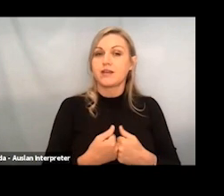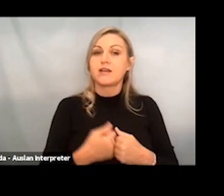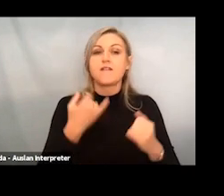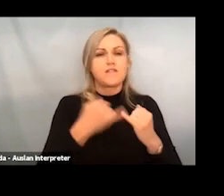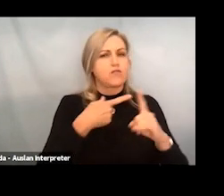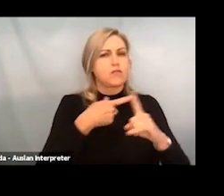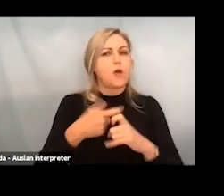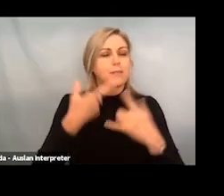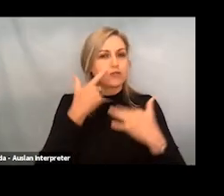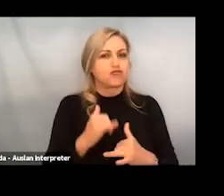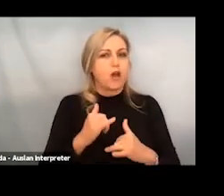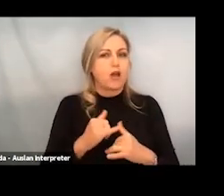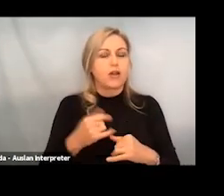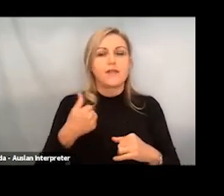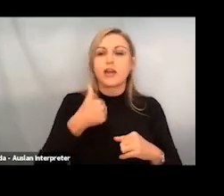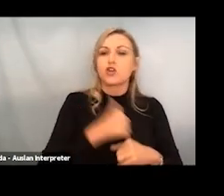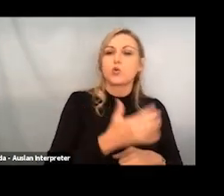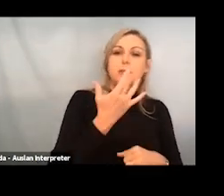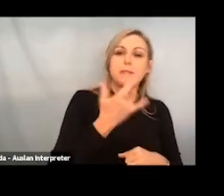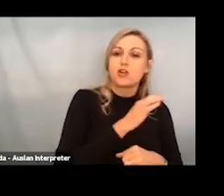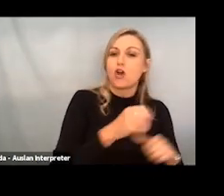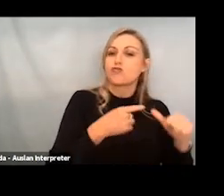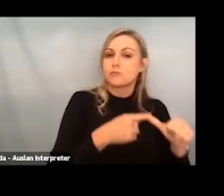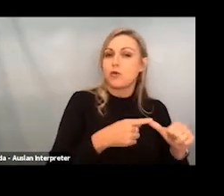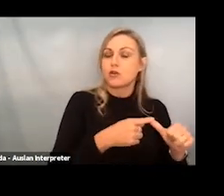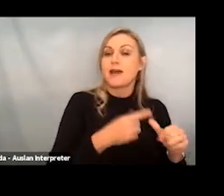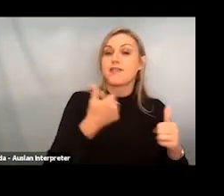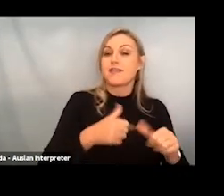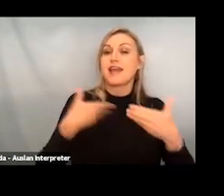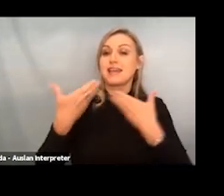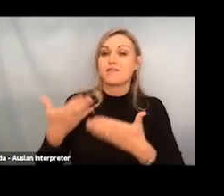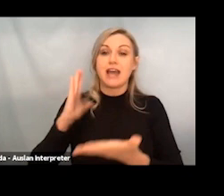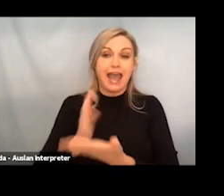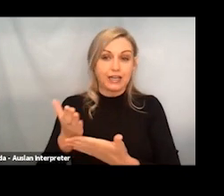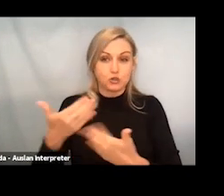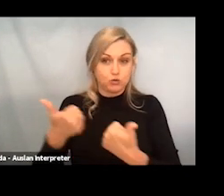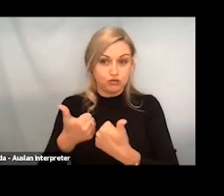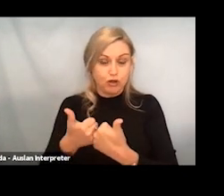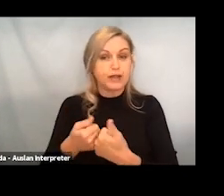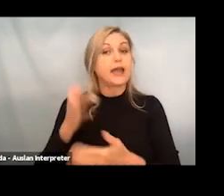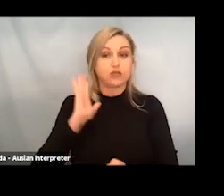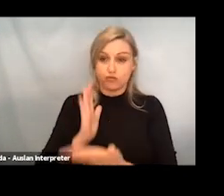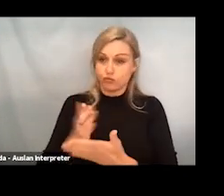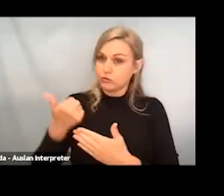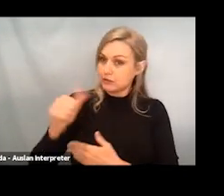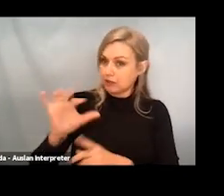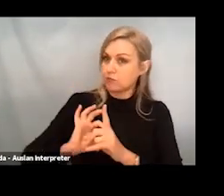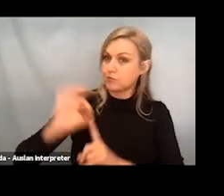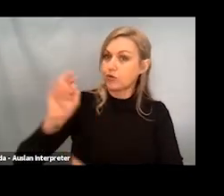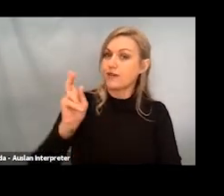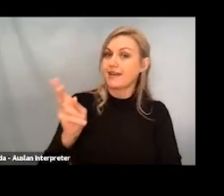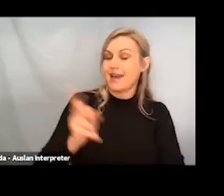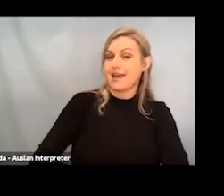trial design, and they basically took placebo non-responders and put them on the active medication and still got benefits in these otherwise